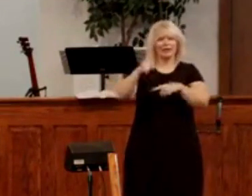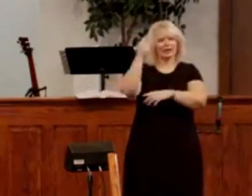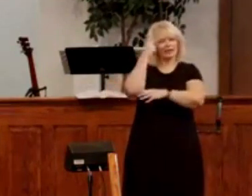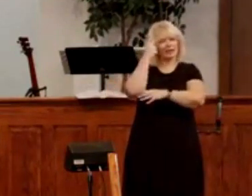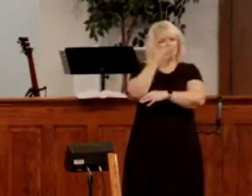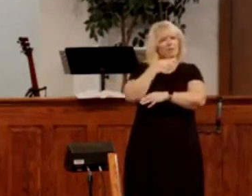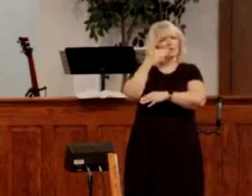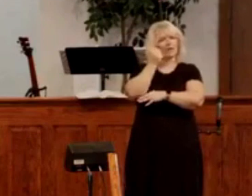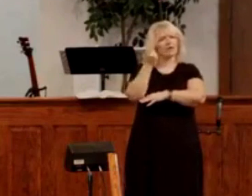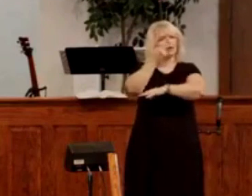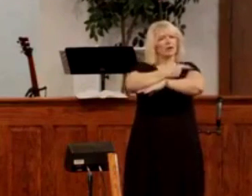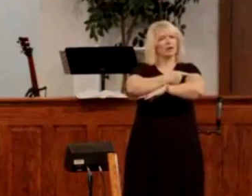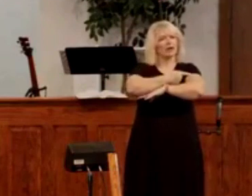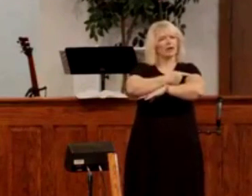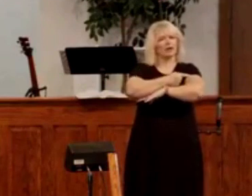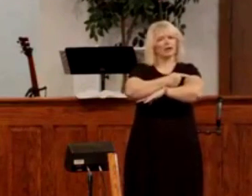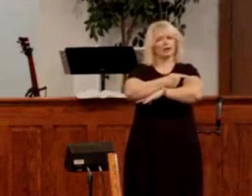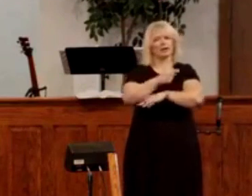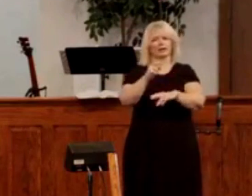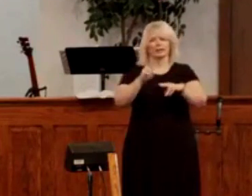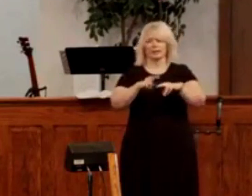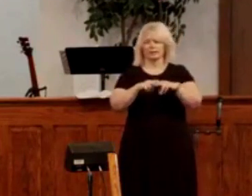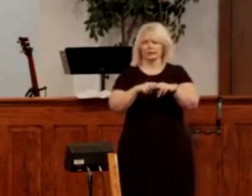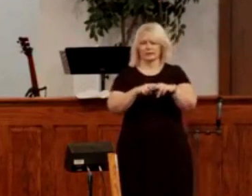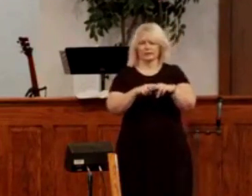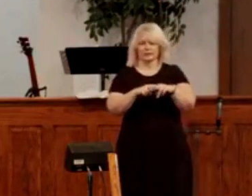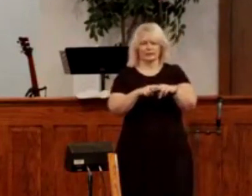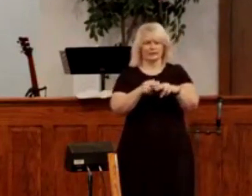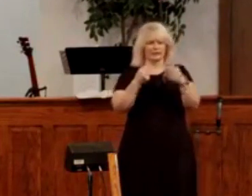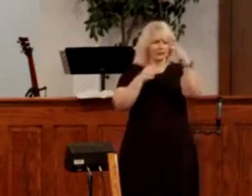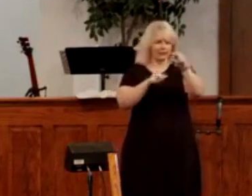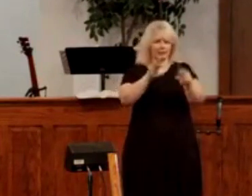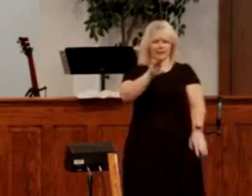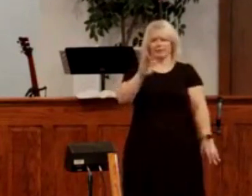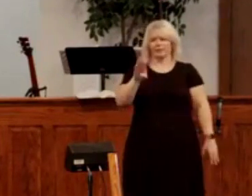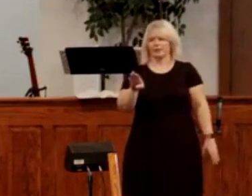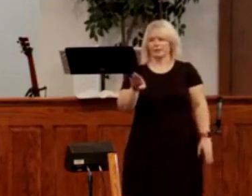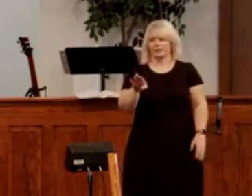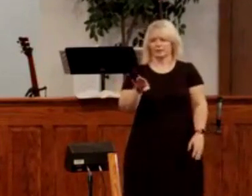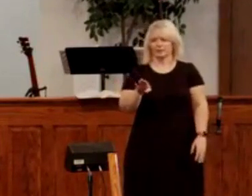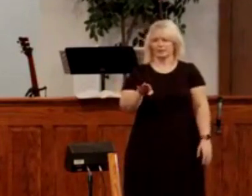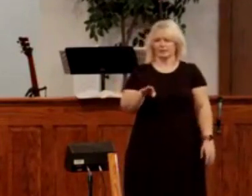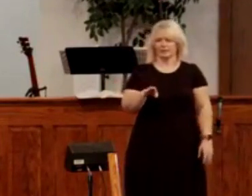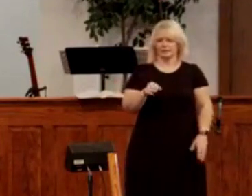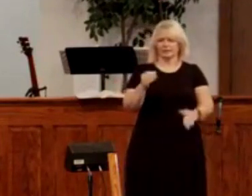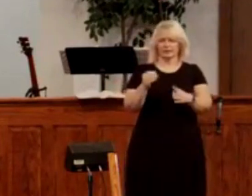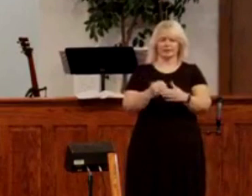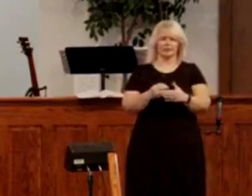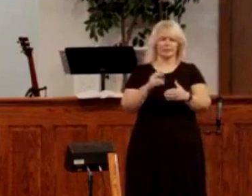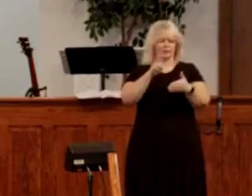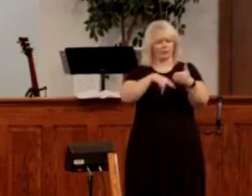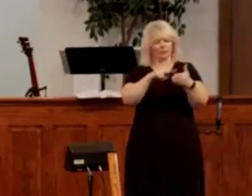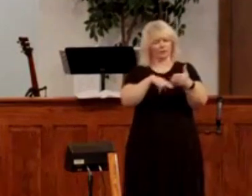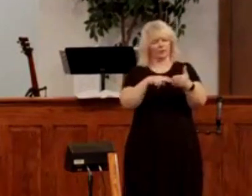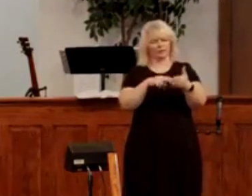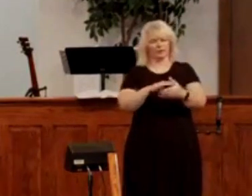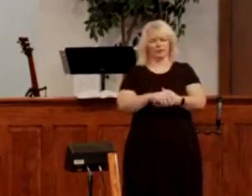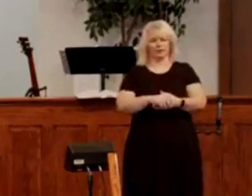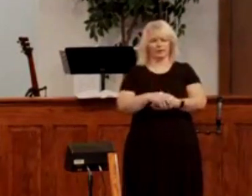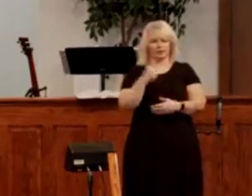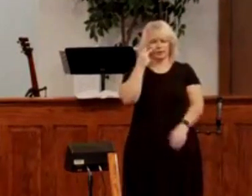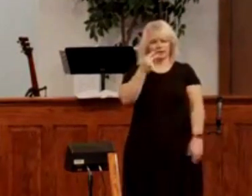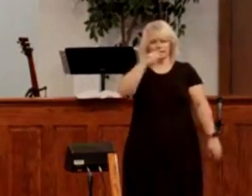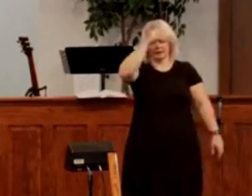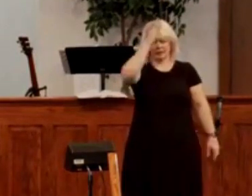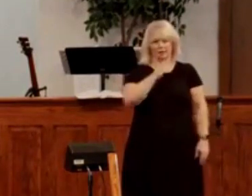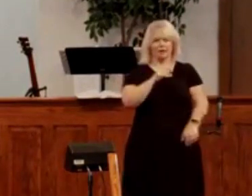it. Just sitting there tracking my Facebook feed, getting fresh energy before the service, I see